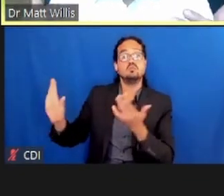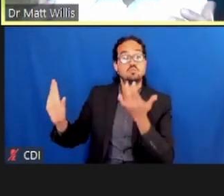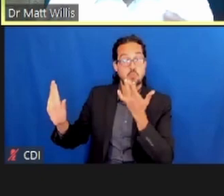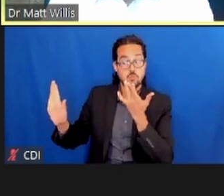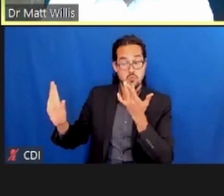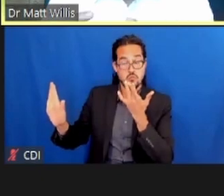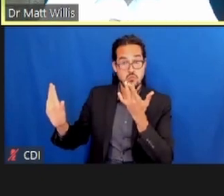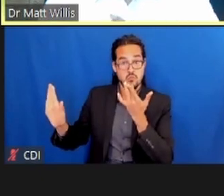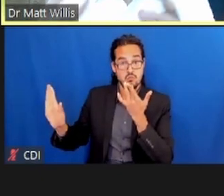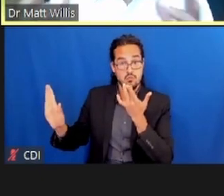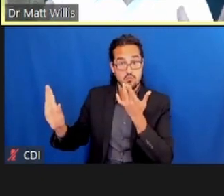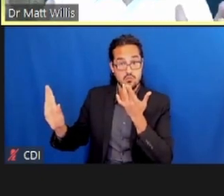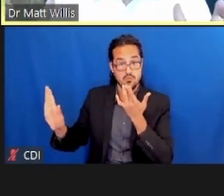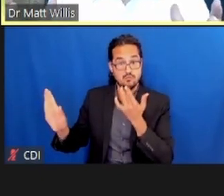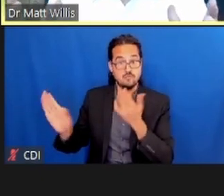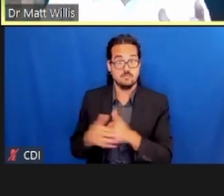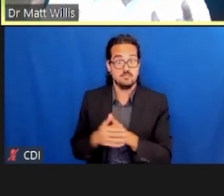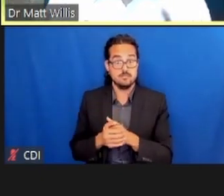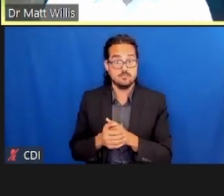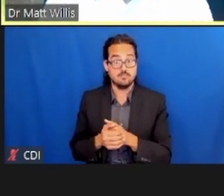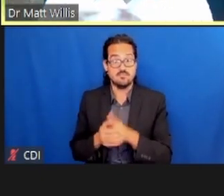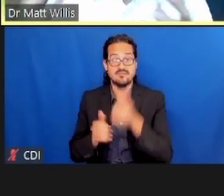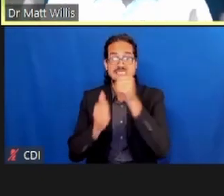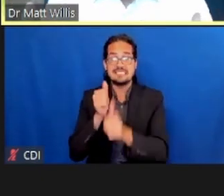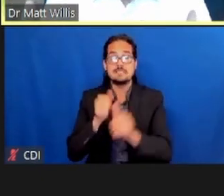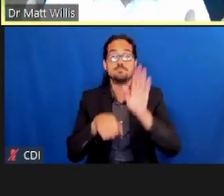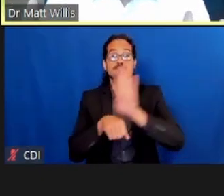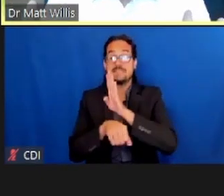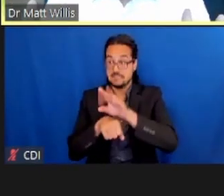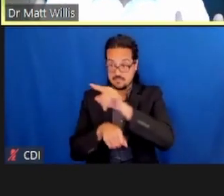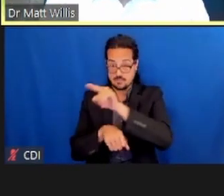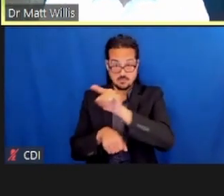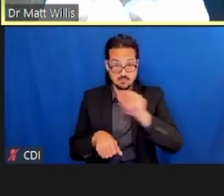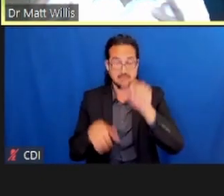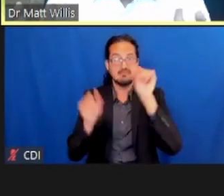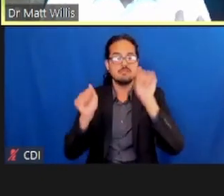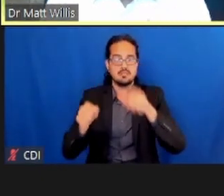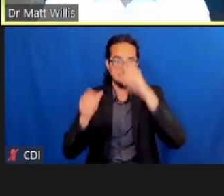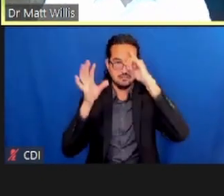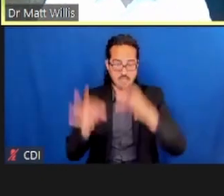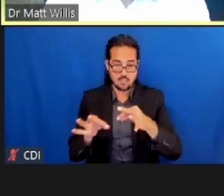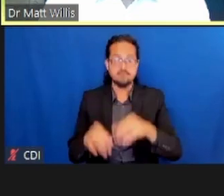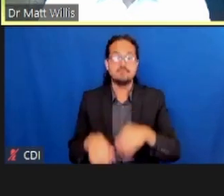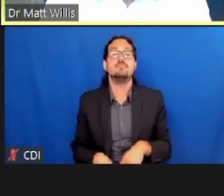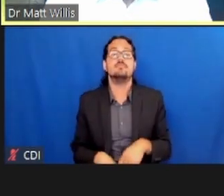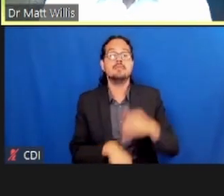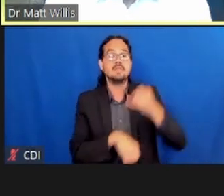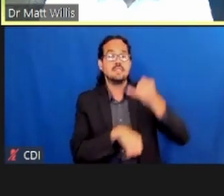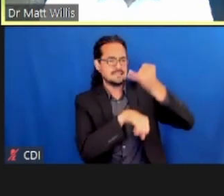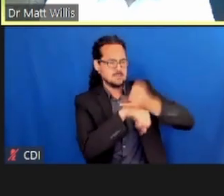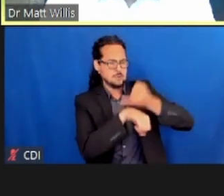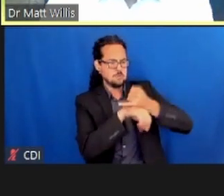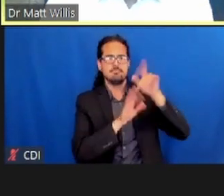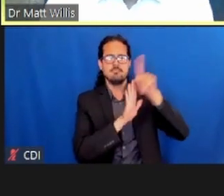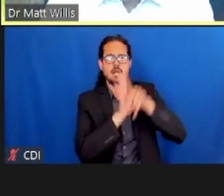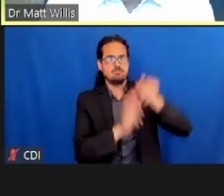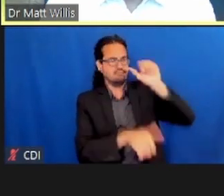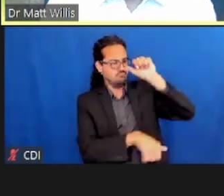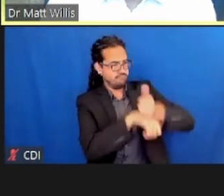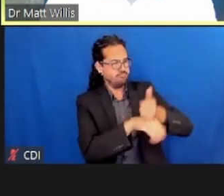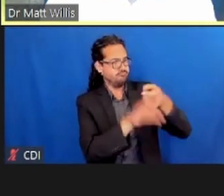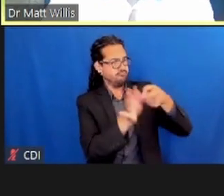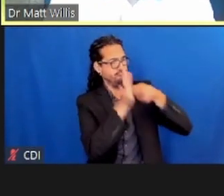by business, whether or not they have an institutional policy to require facial covering indoors or not. Next slide,